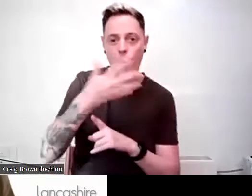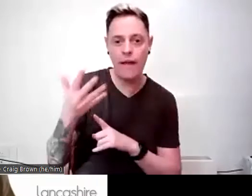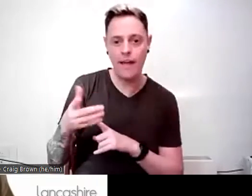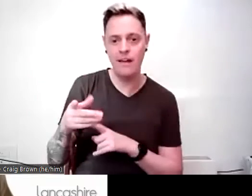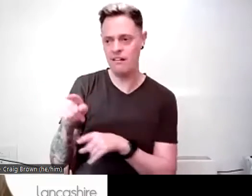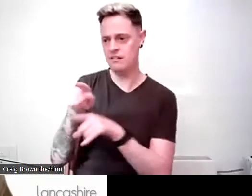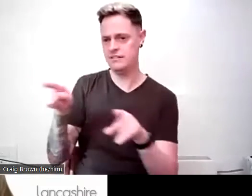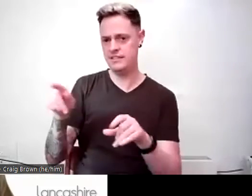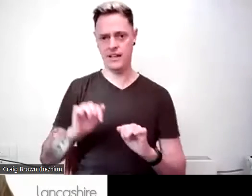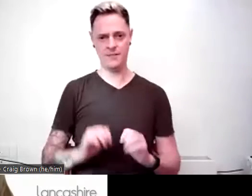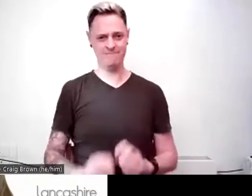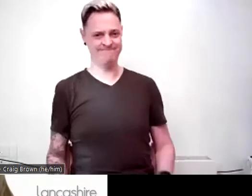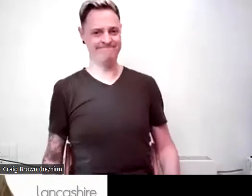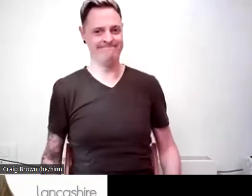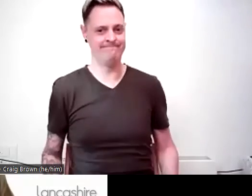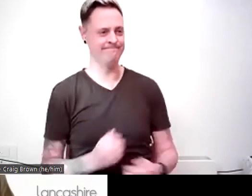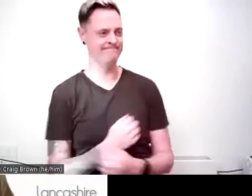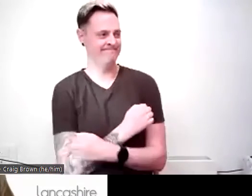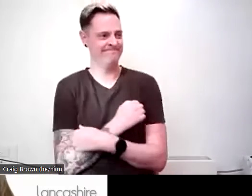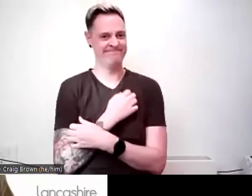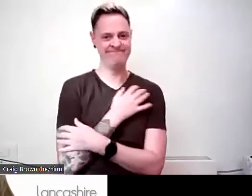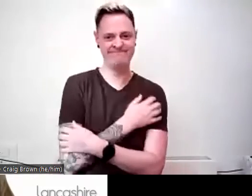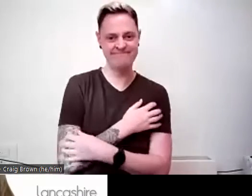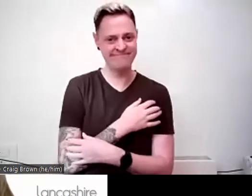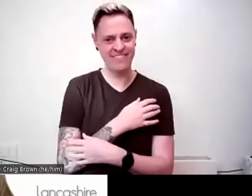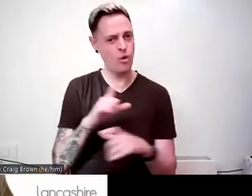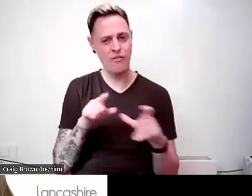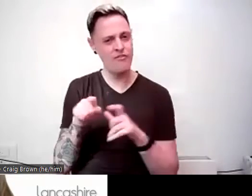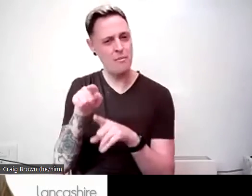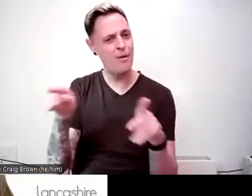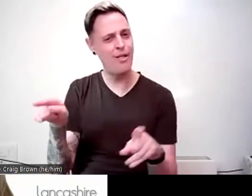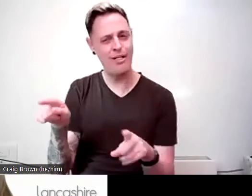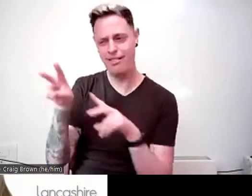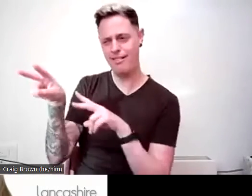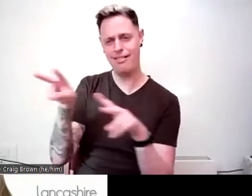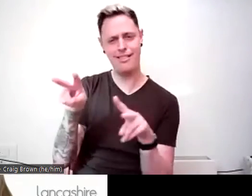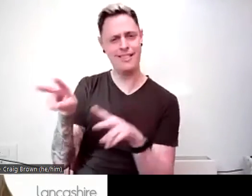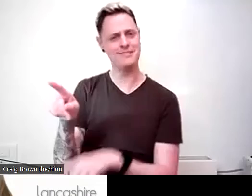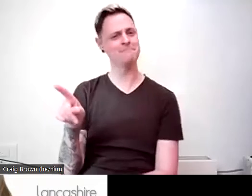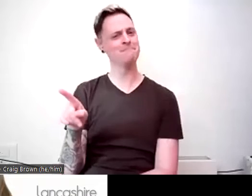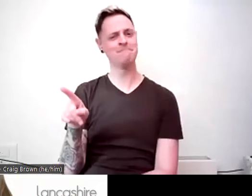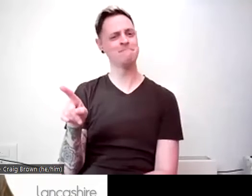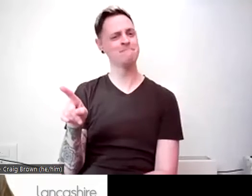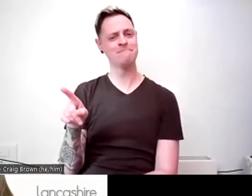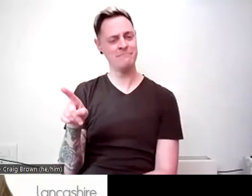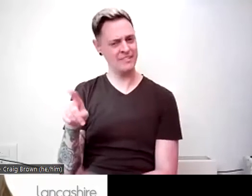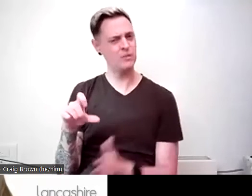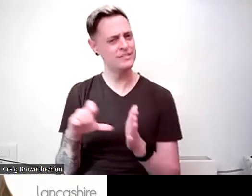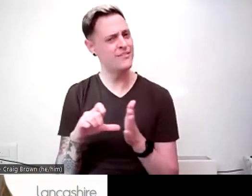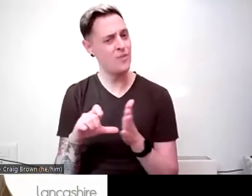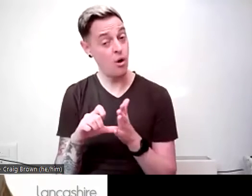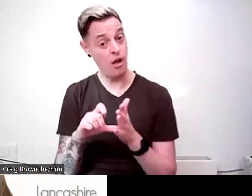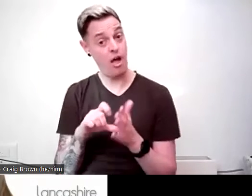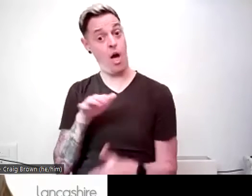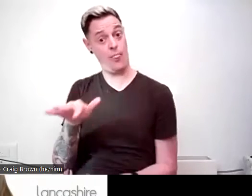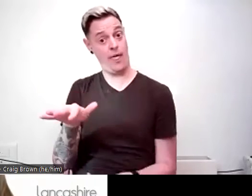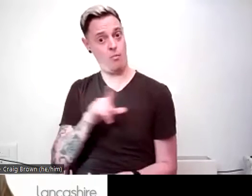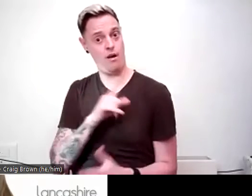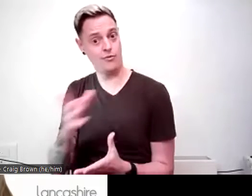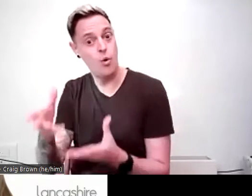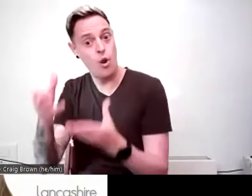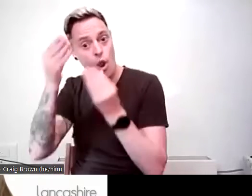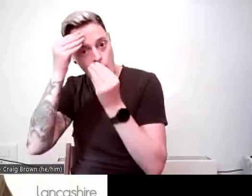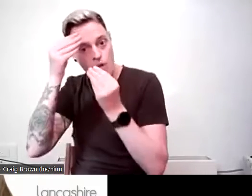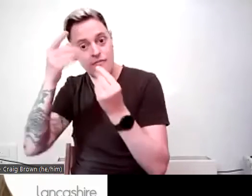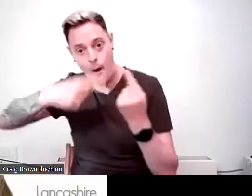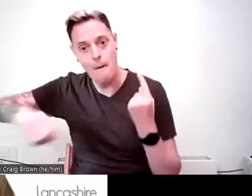that. So there's definitely, and that was really difficult, because I was there to obviously learn from the people